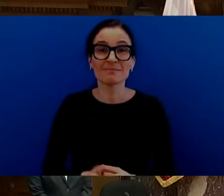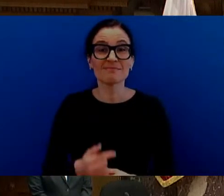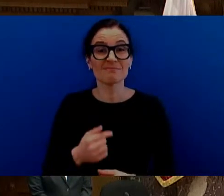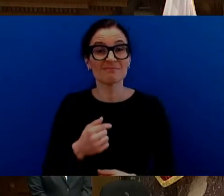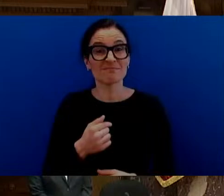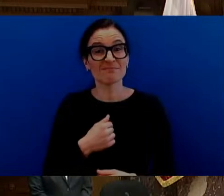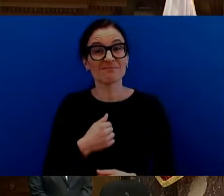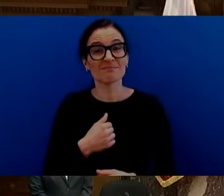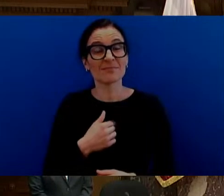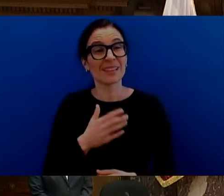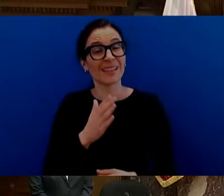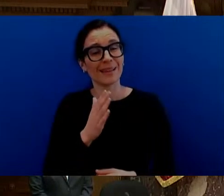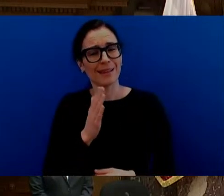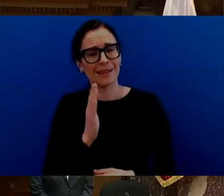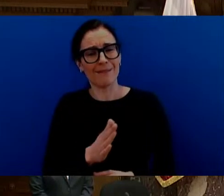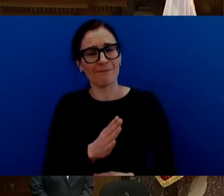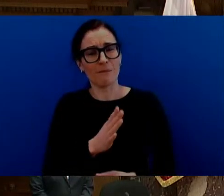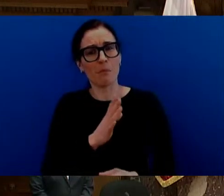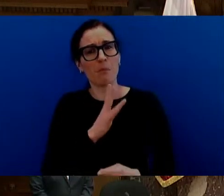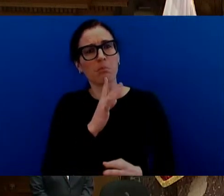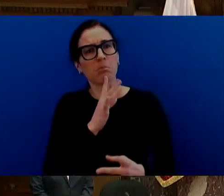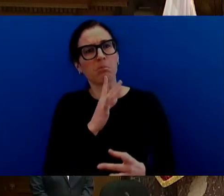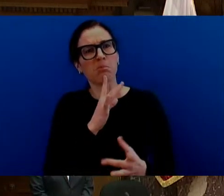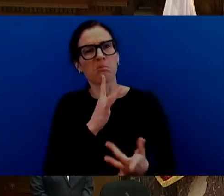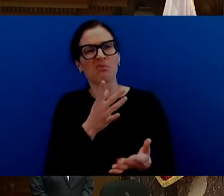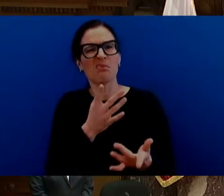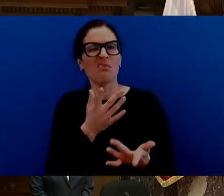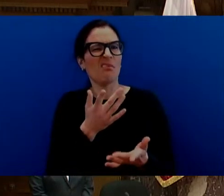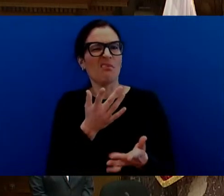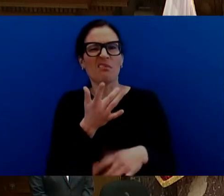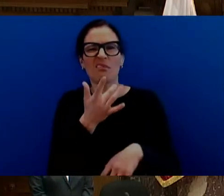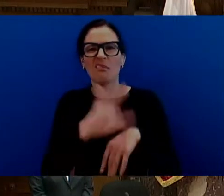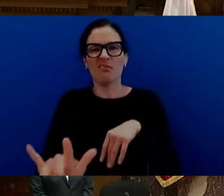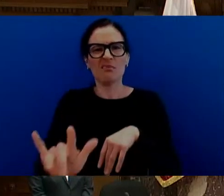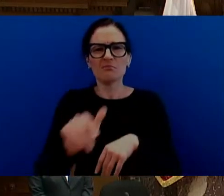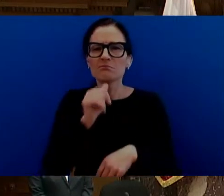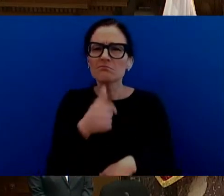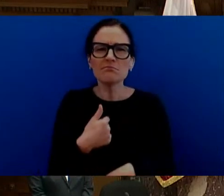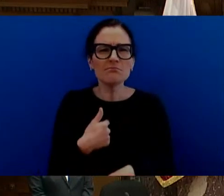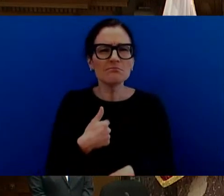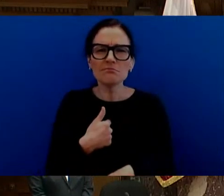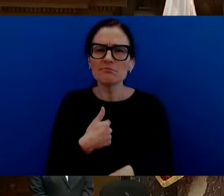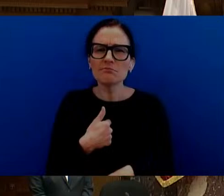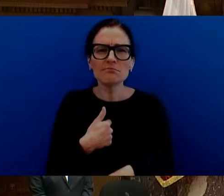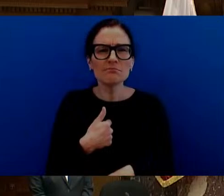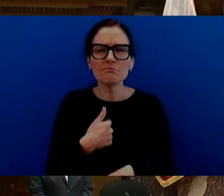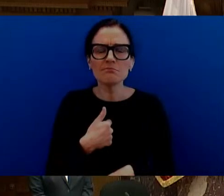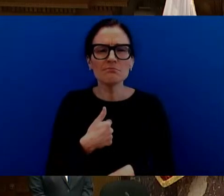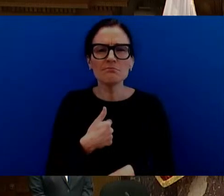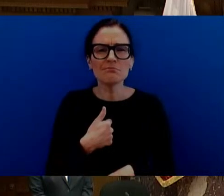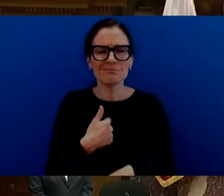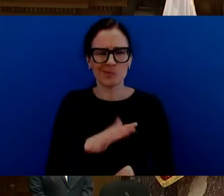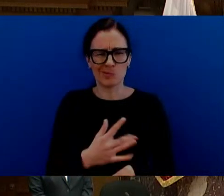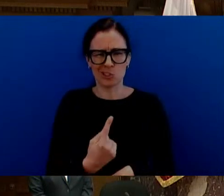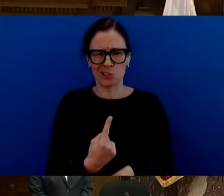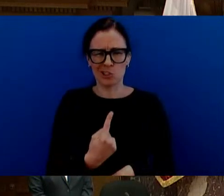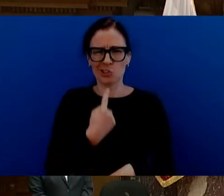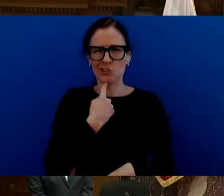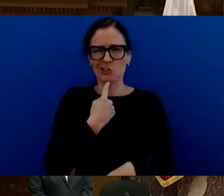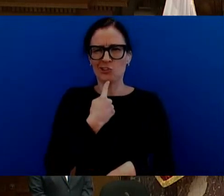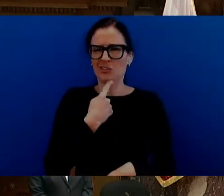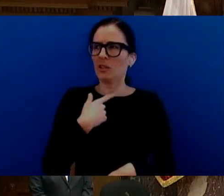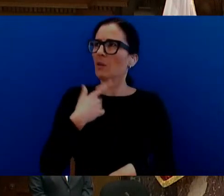That'd be cheating on myself. My father will be so upset. That's why I honor each and every one of